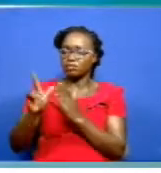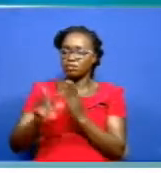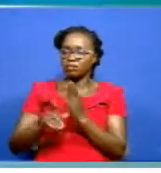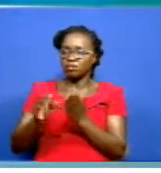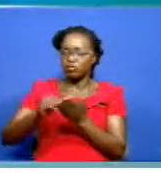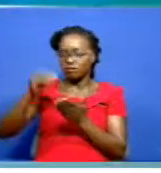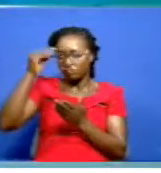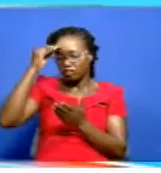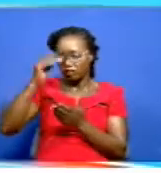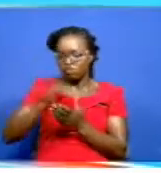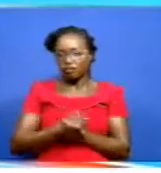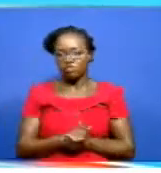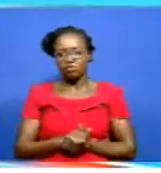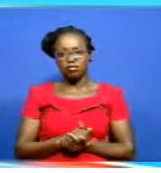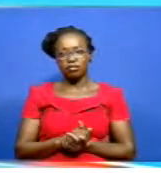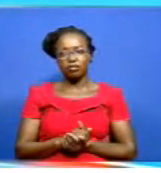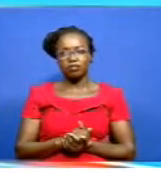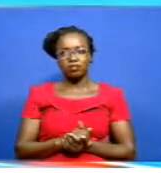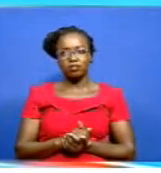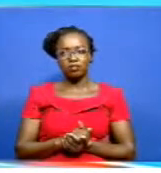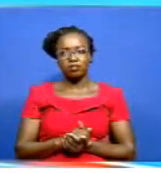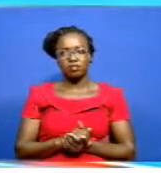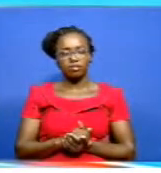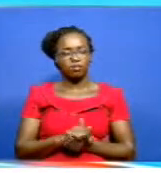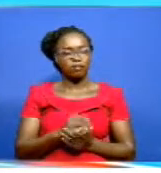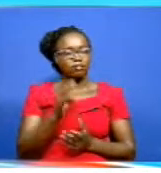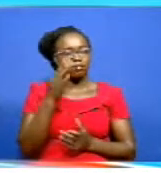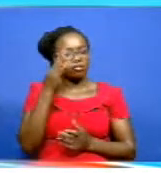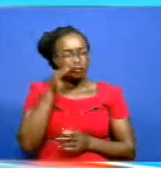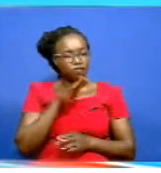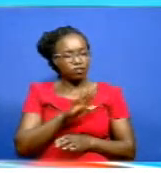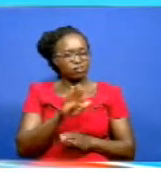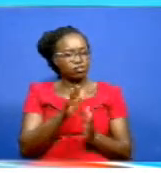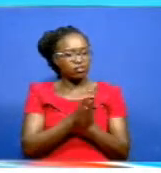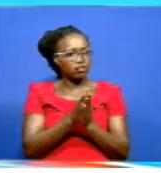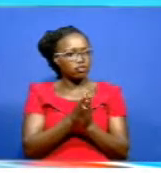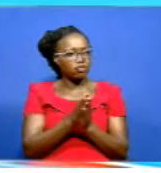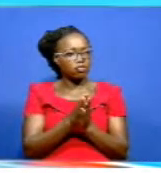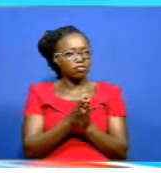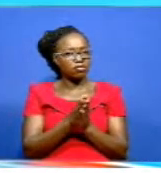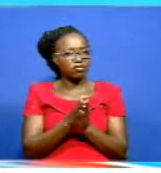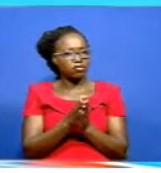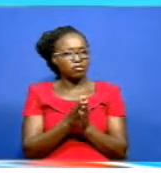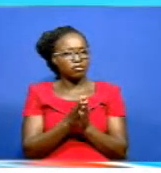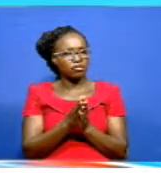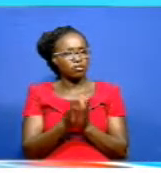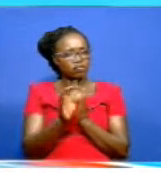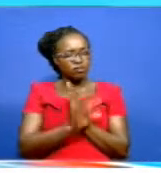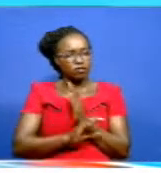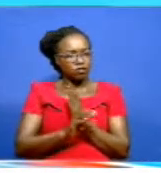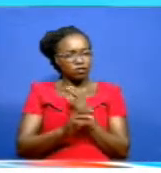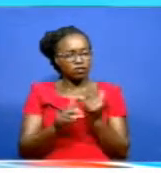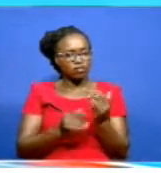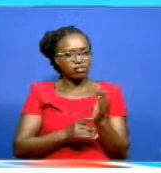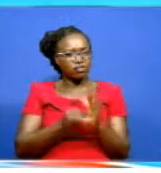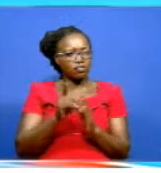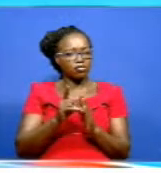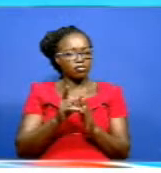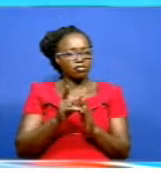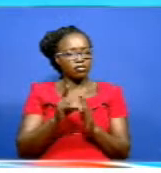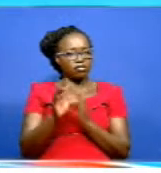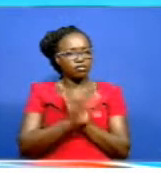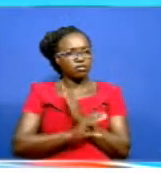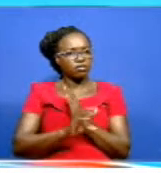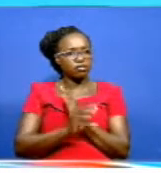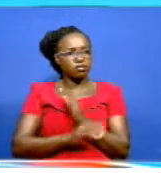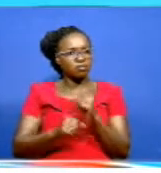Yeah. Talking of the 3rd wave and looking at our country being one of the developing countries, of course, we have a